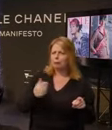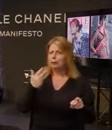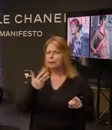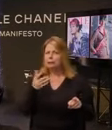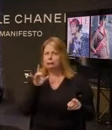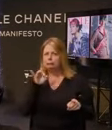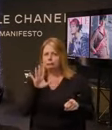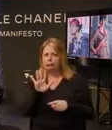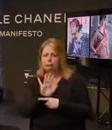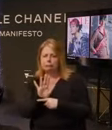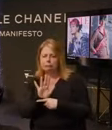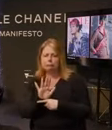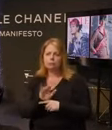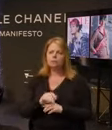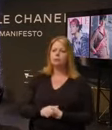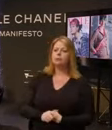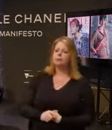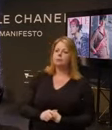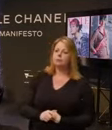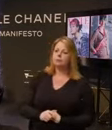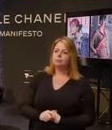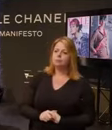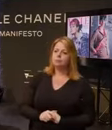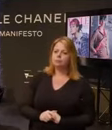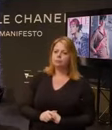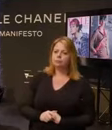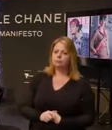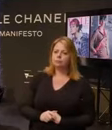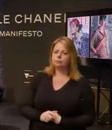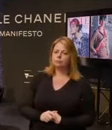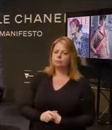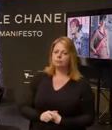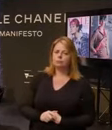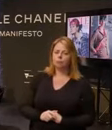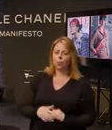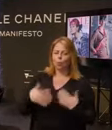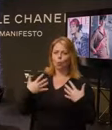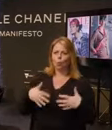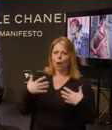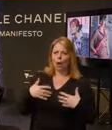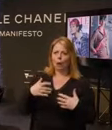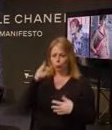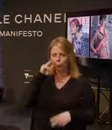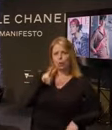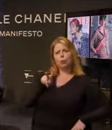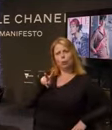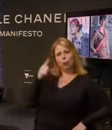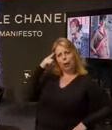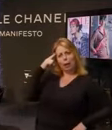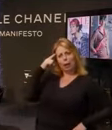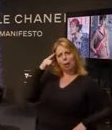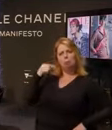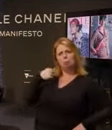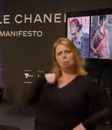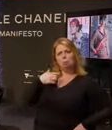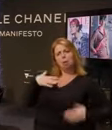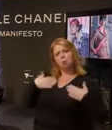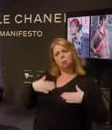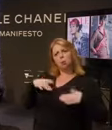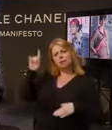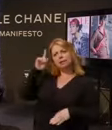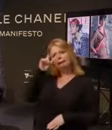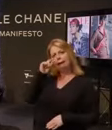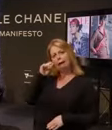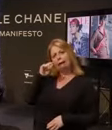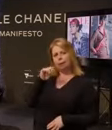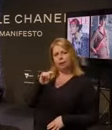or into the 20s, and it's just so modern, and you can look at it and think, I would wear that today. I mean, I probably wouldn't want to because it's so delicate. There's